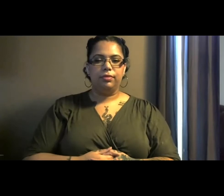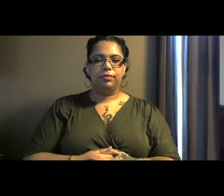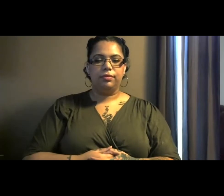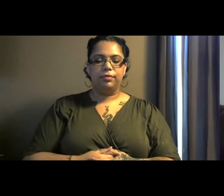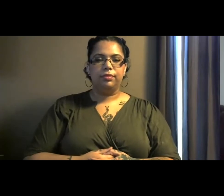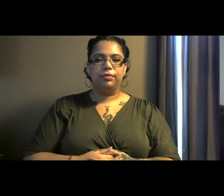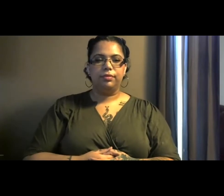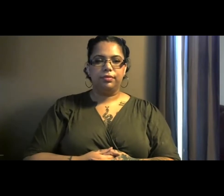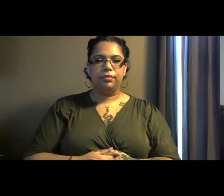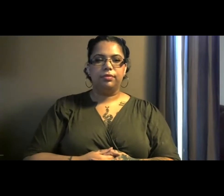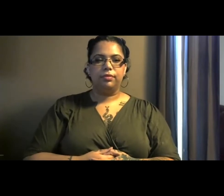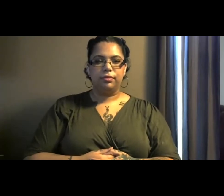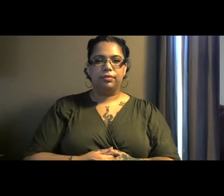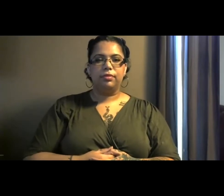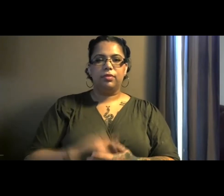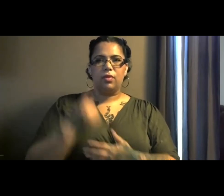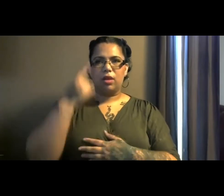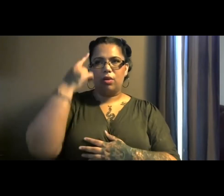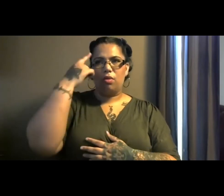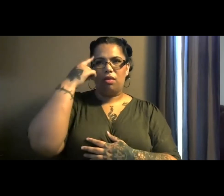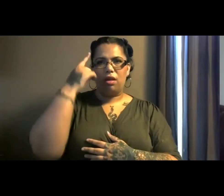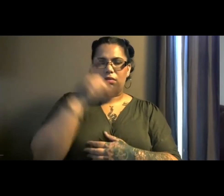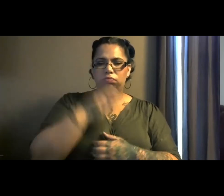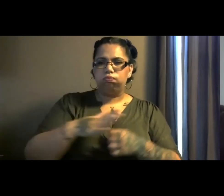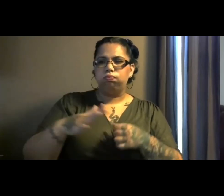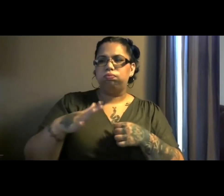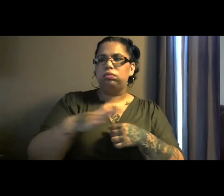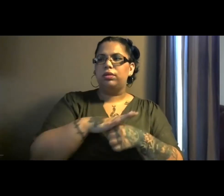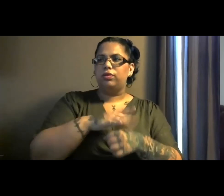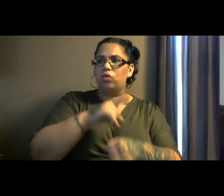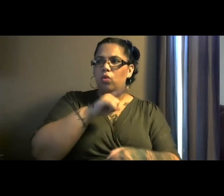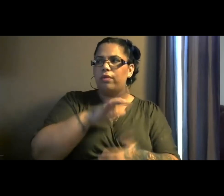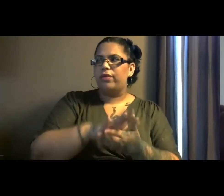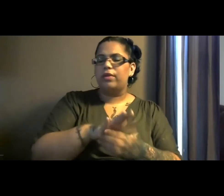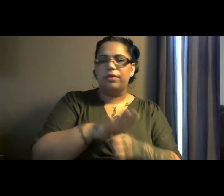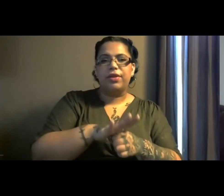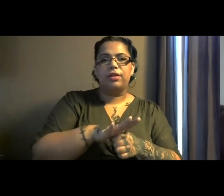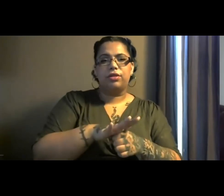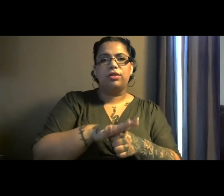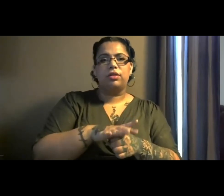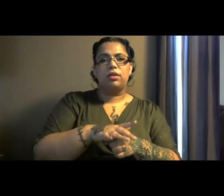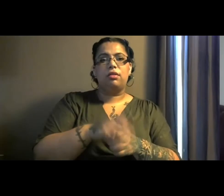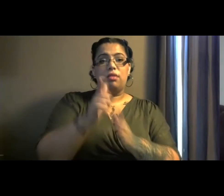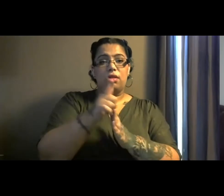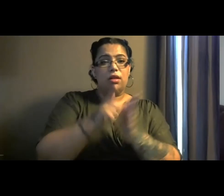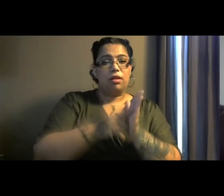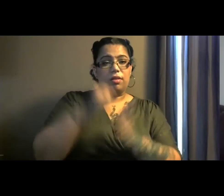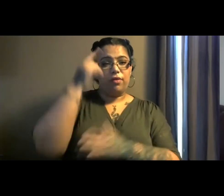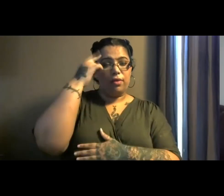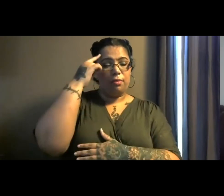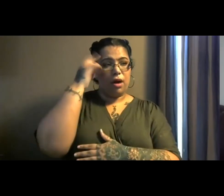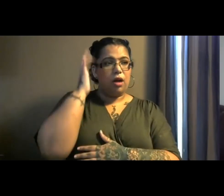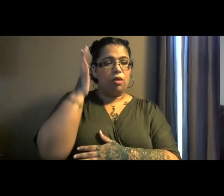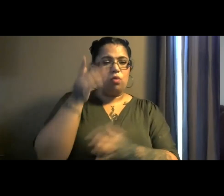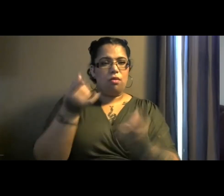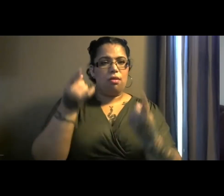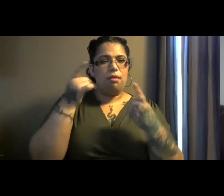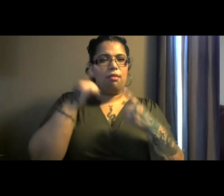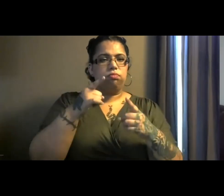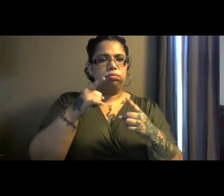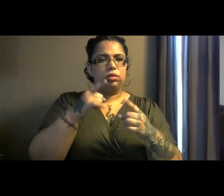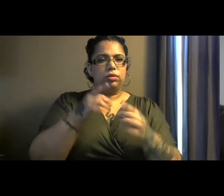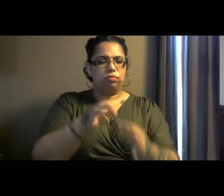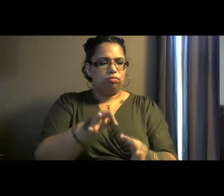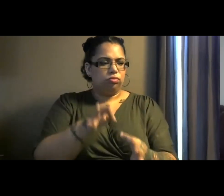When you think with complete conviction, the law of mind will operate on your thought exactly as you think it, for